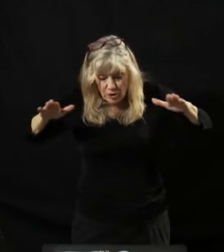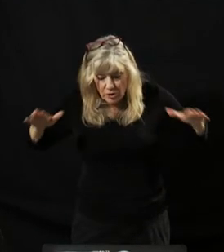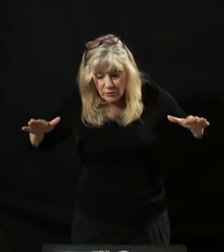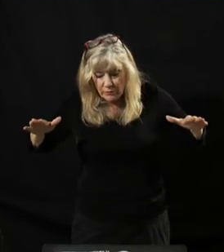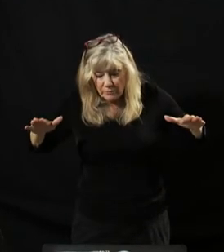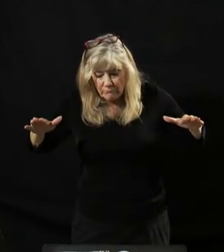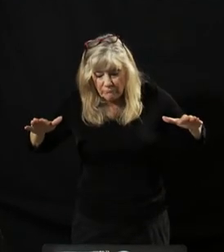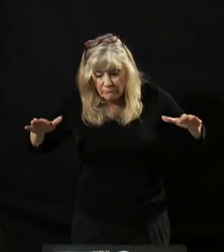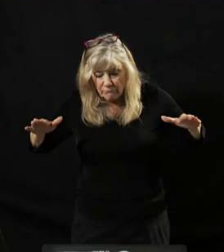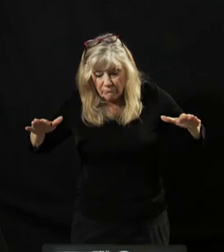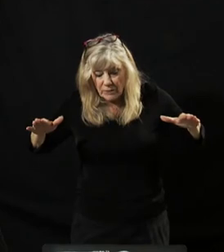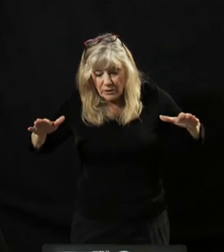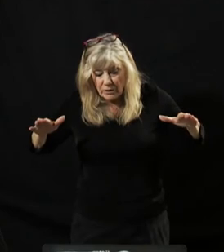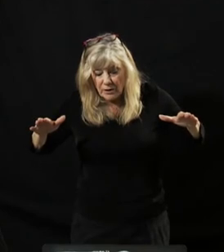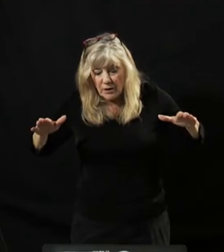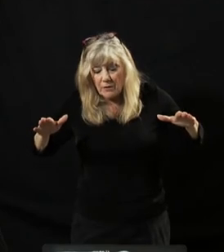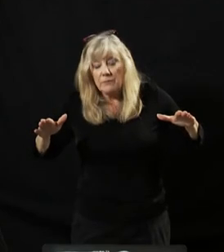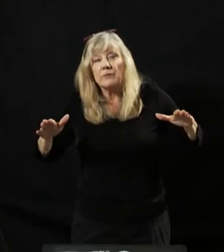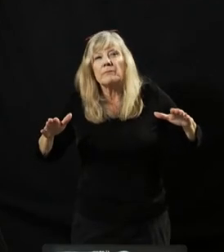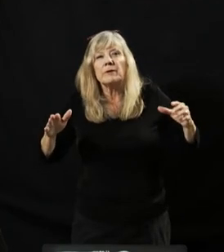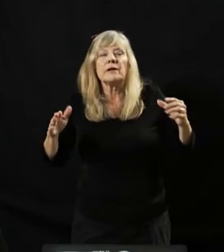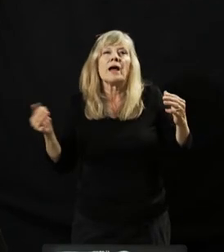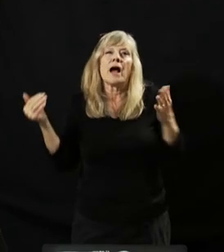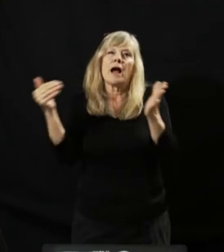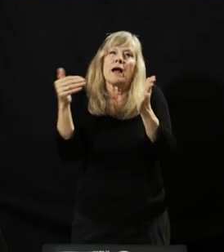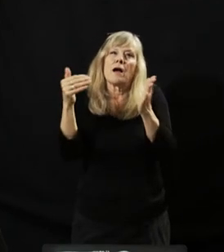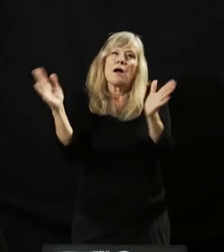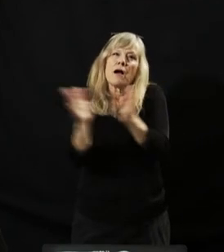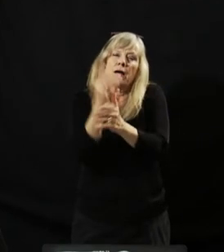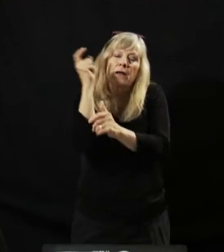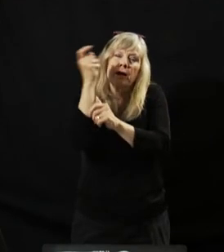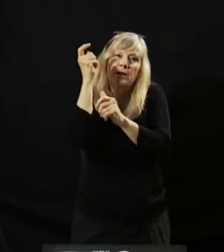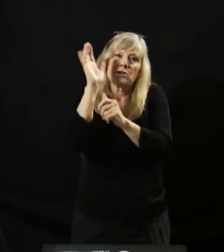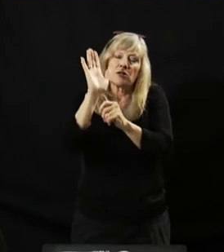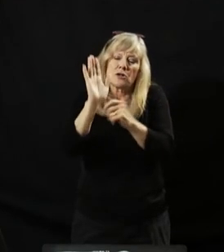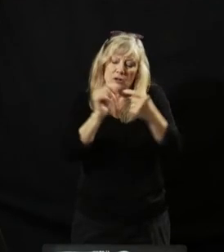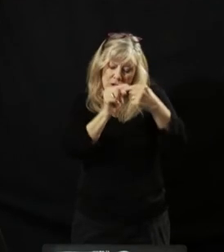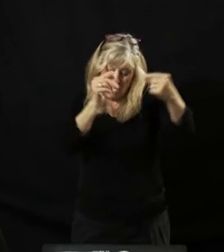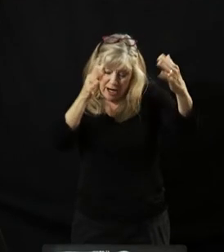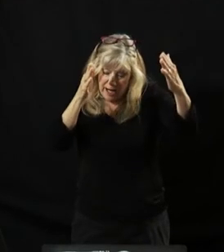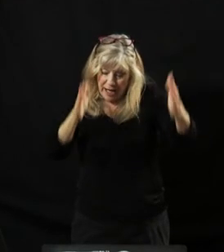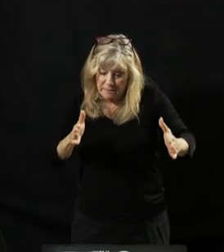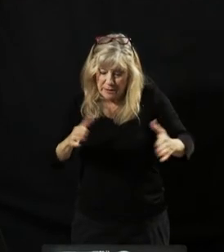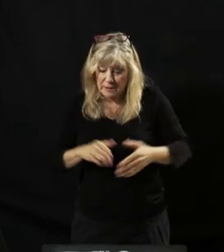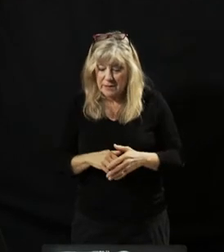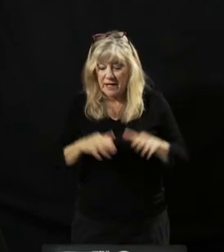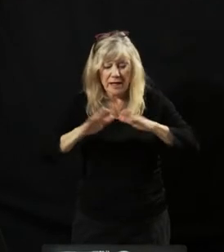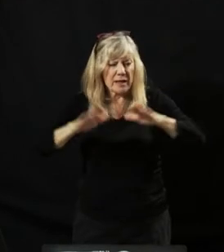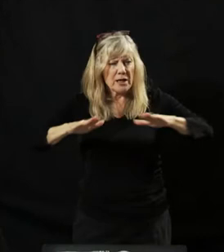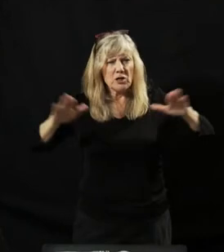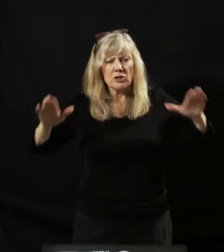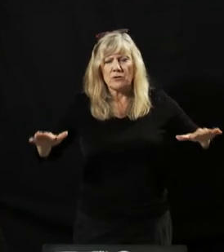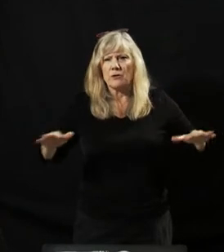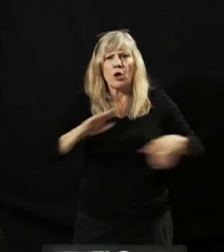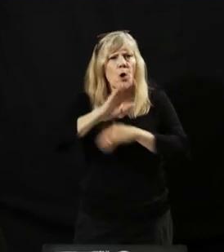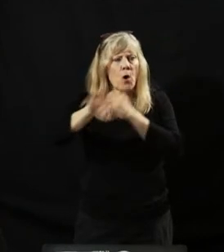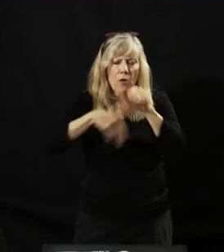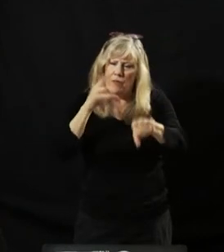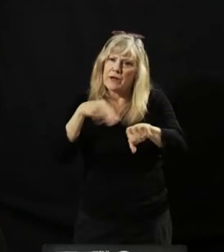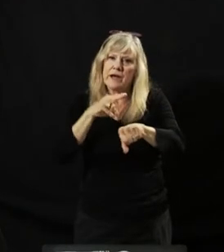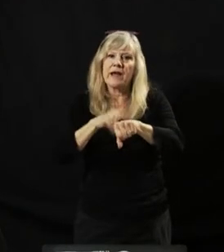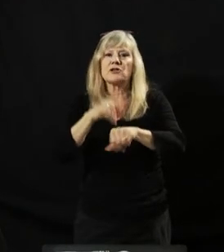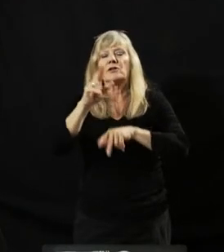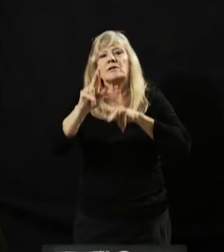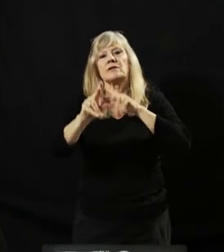take possession of the gates of their enemies, and in your descendants all the nations of the